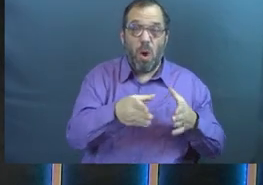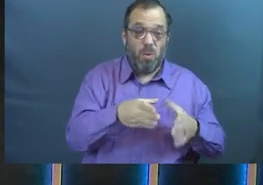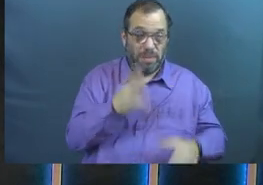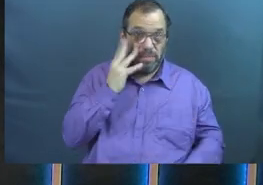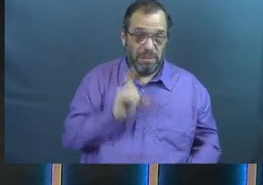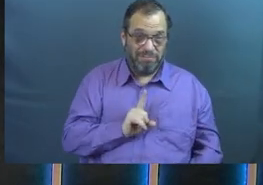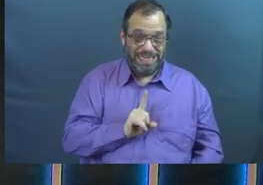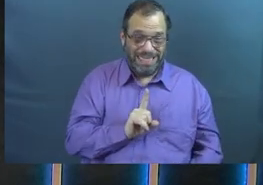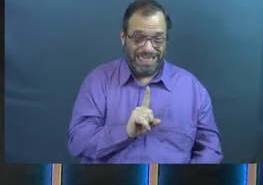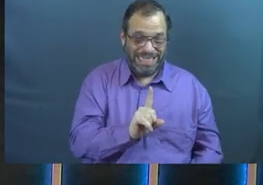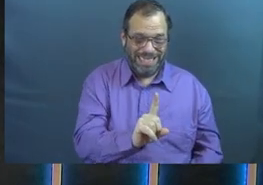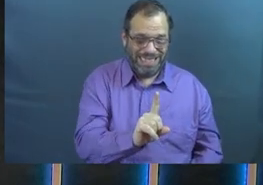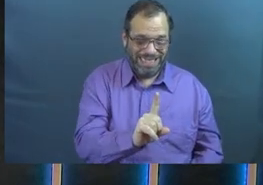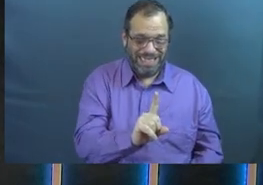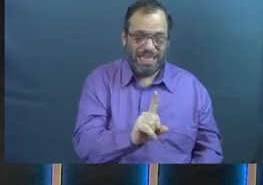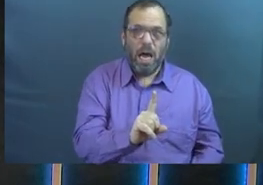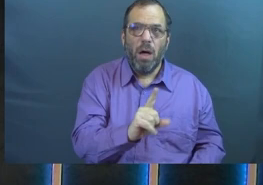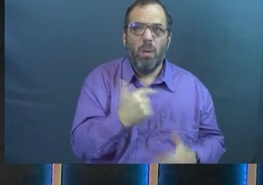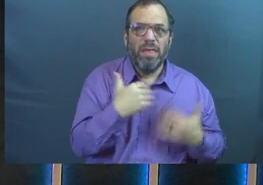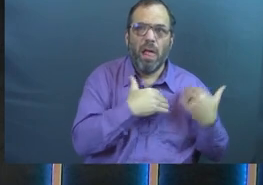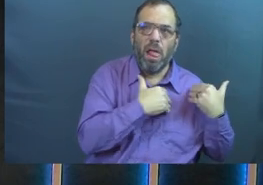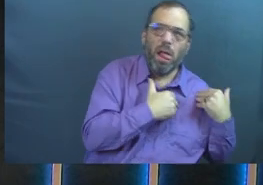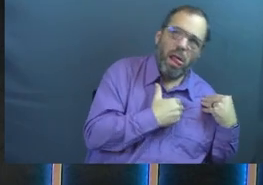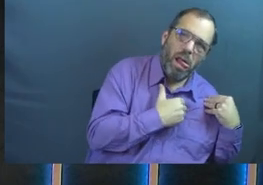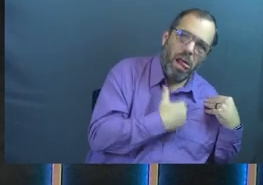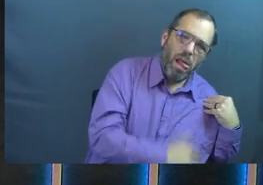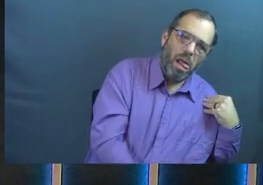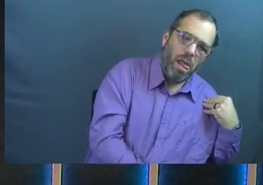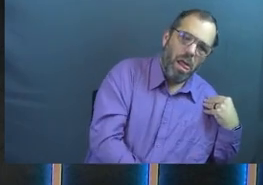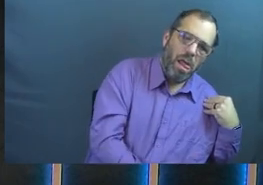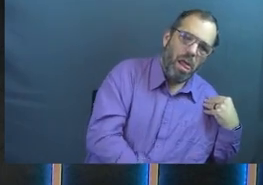walk is a road with a cross on our backs.